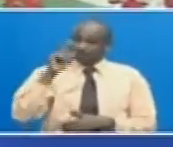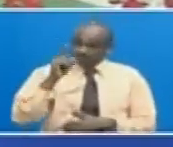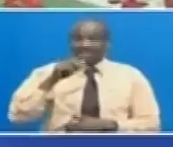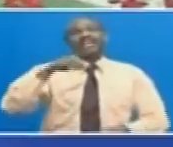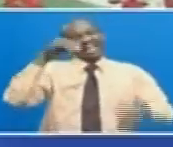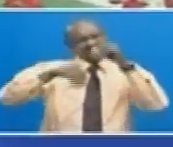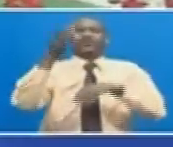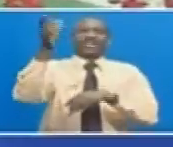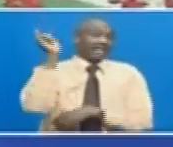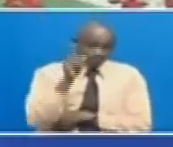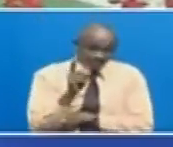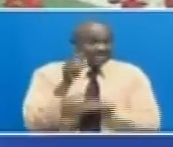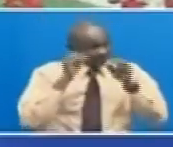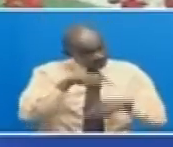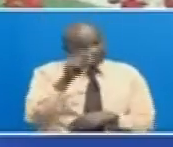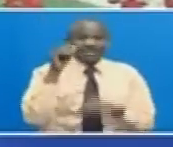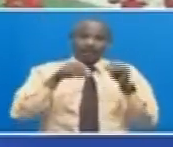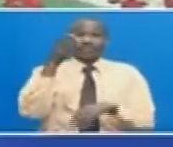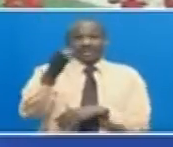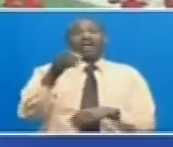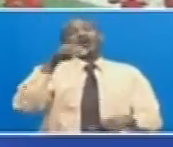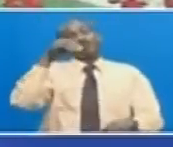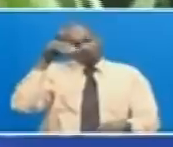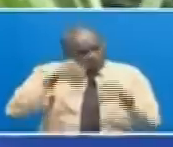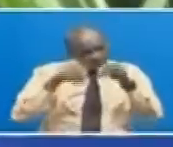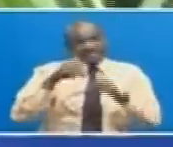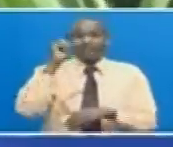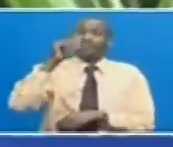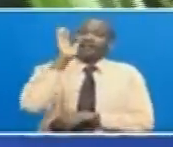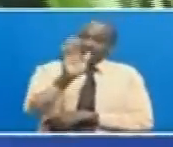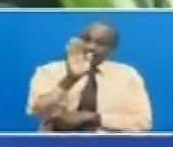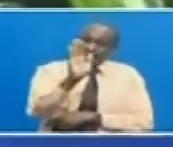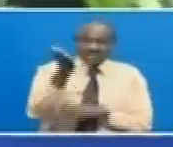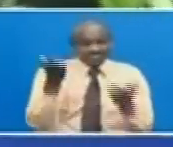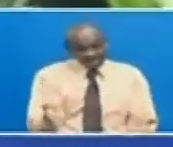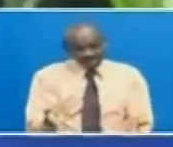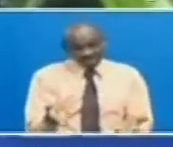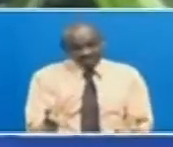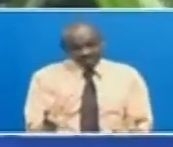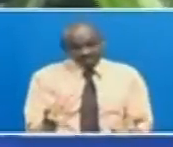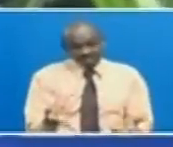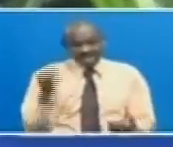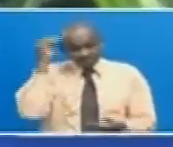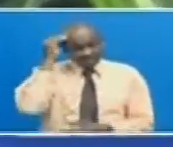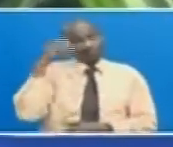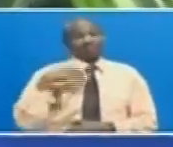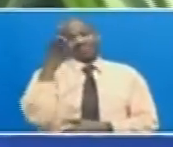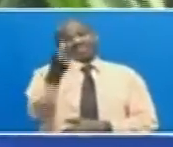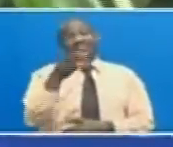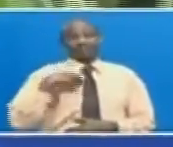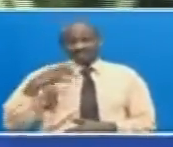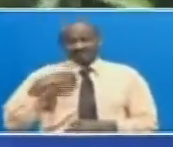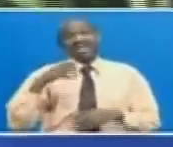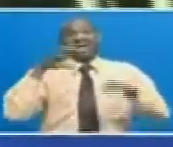elections in Nairobi, and if you are in Nairobi, vote for your MP in Nairobi. And the elite, the ruling elite, just